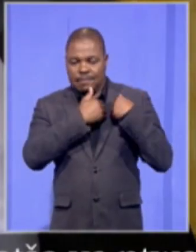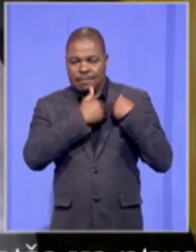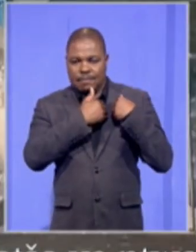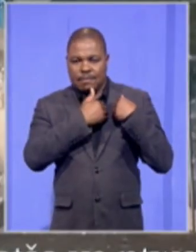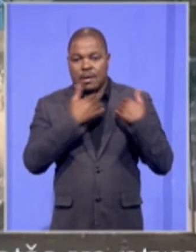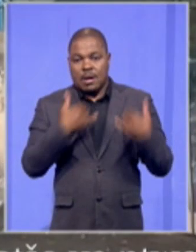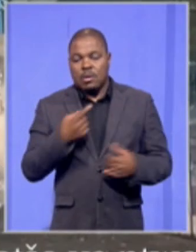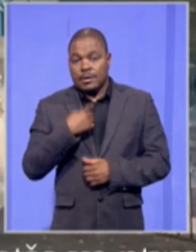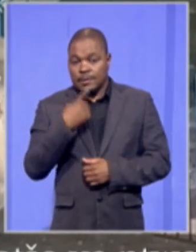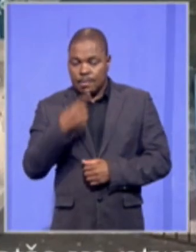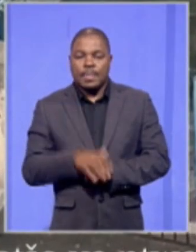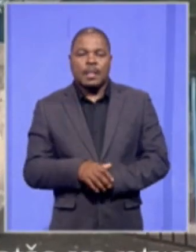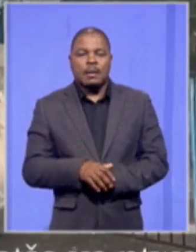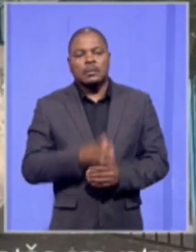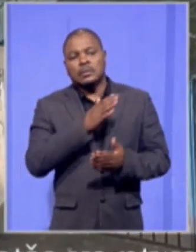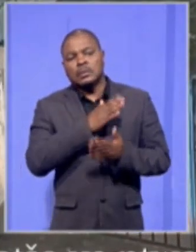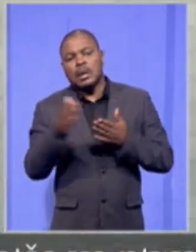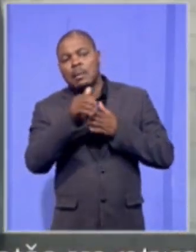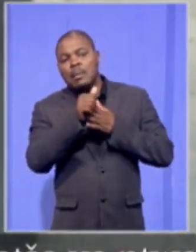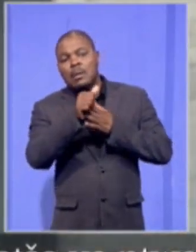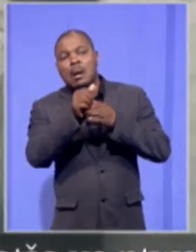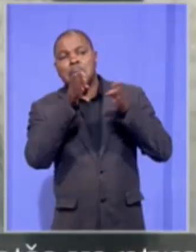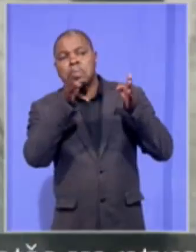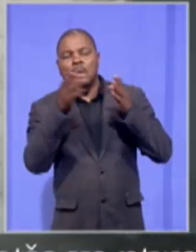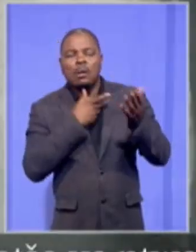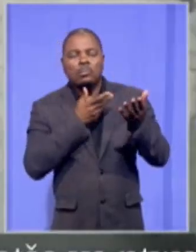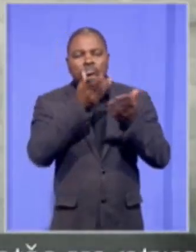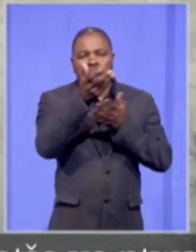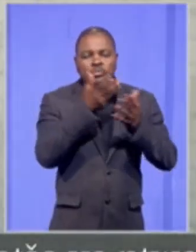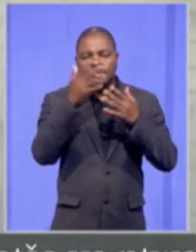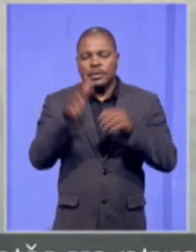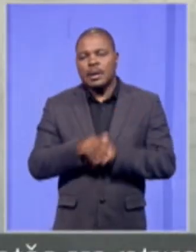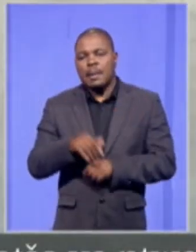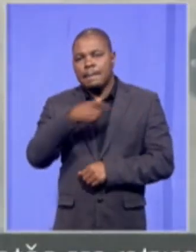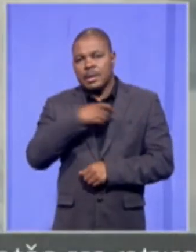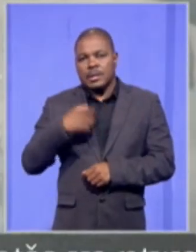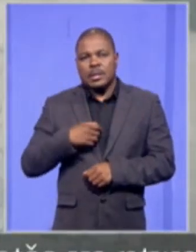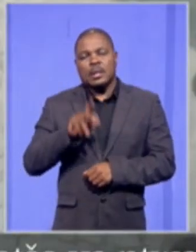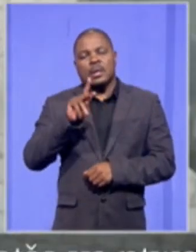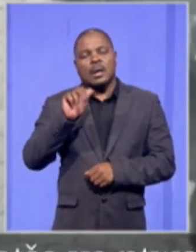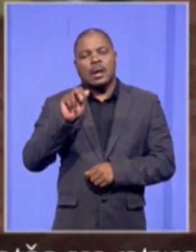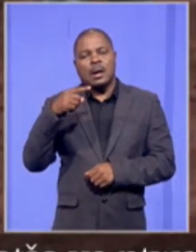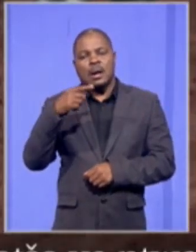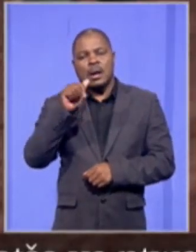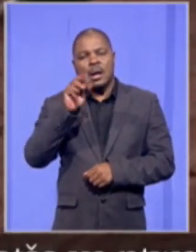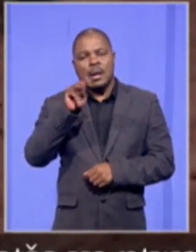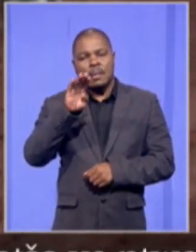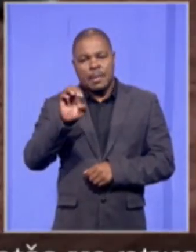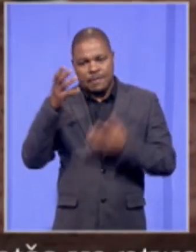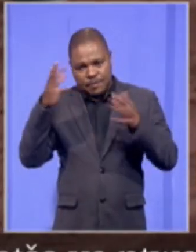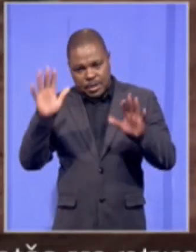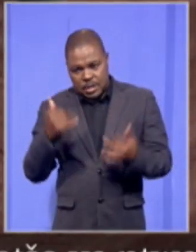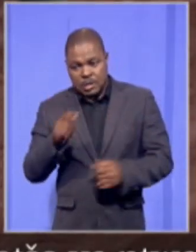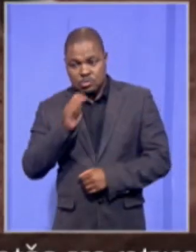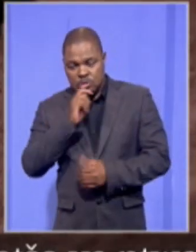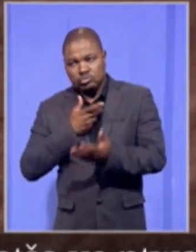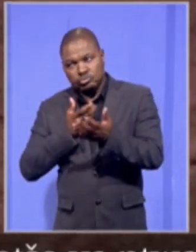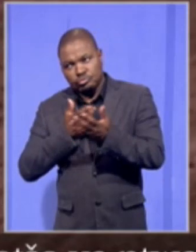I spoke to some of the leaders earlier. I spoke to President Kagame again this morning, and we